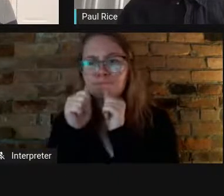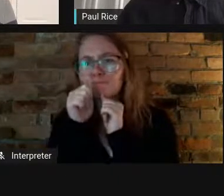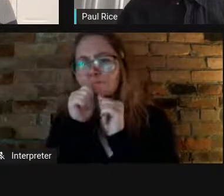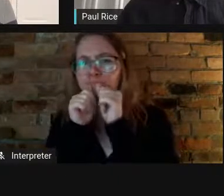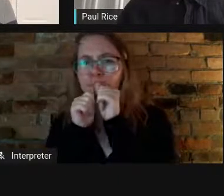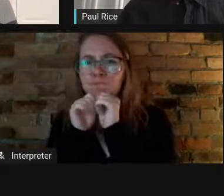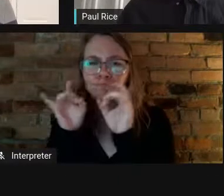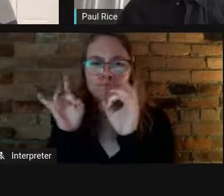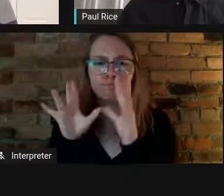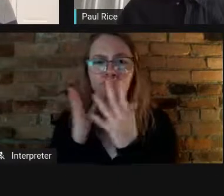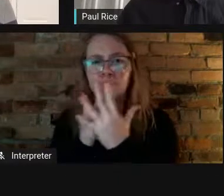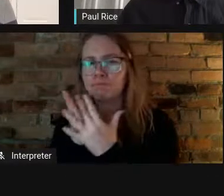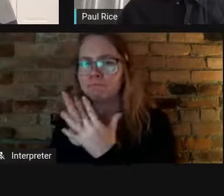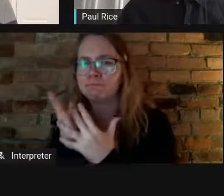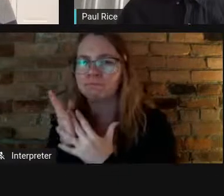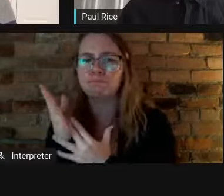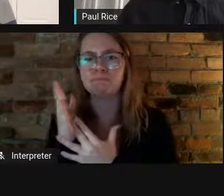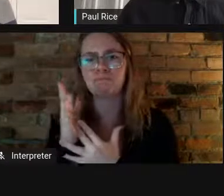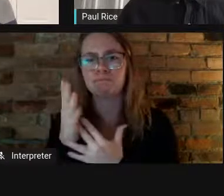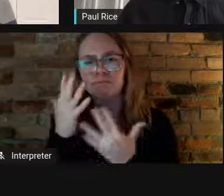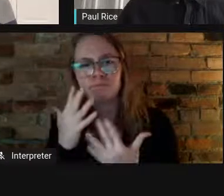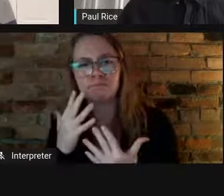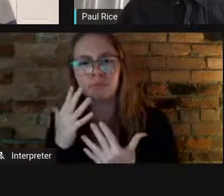thought the one that was interesting,